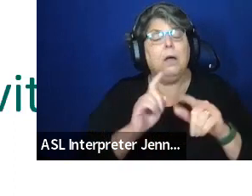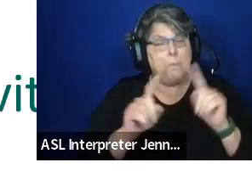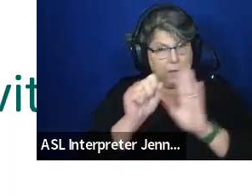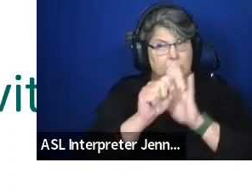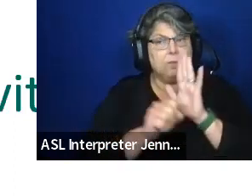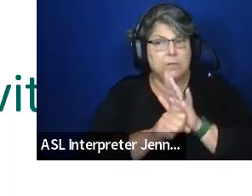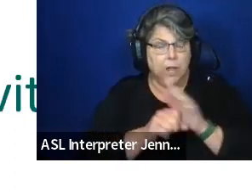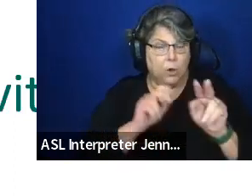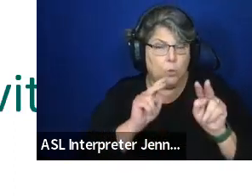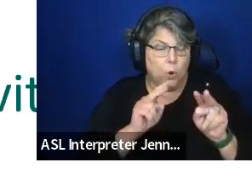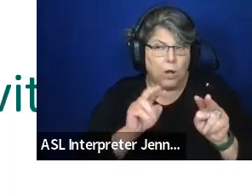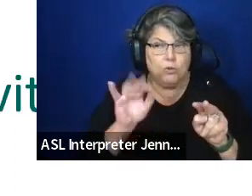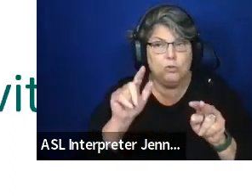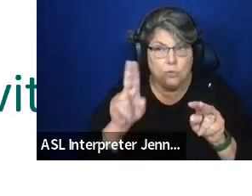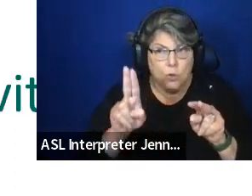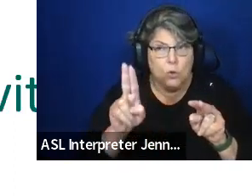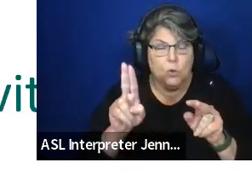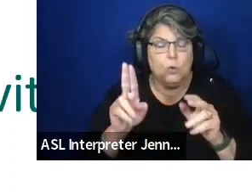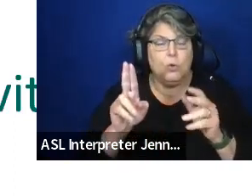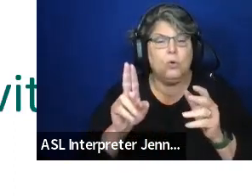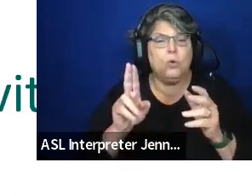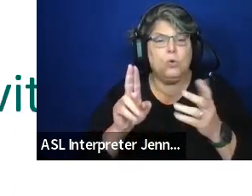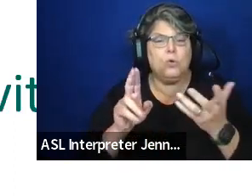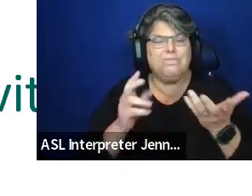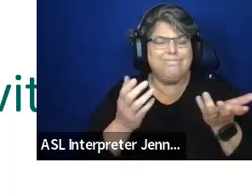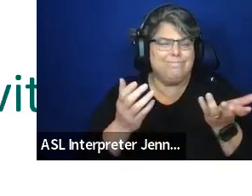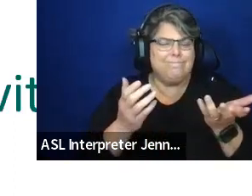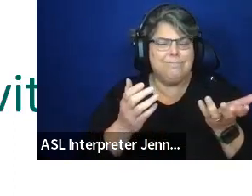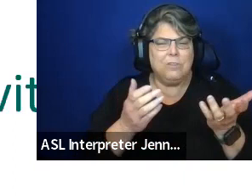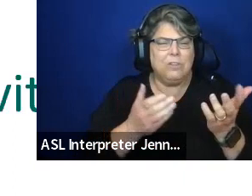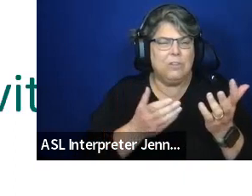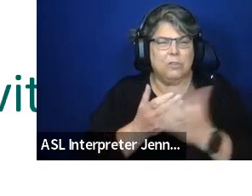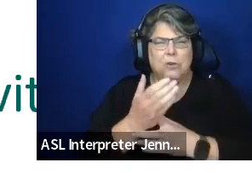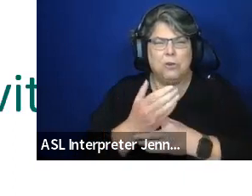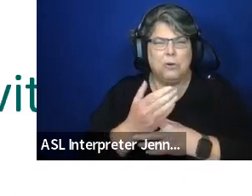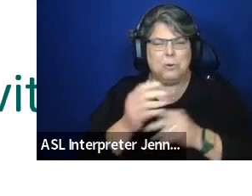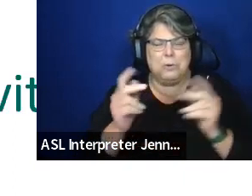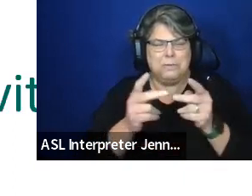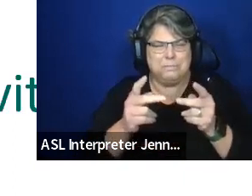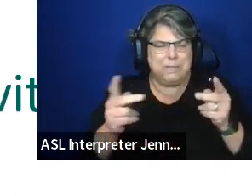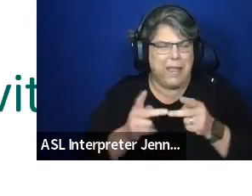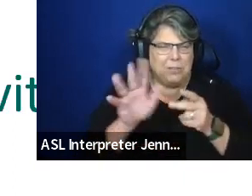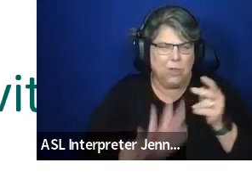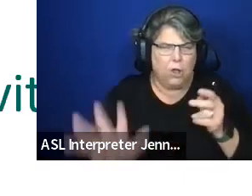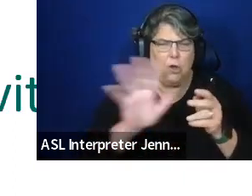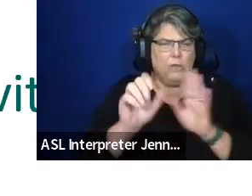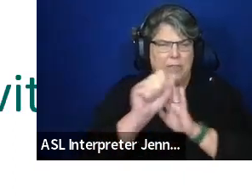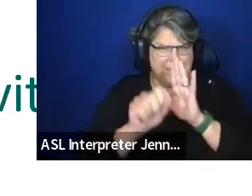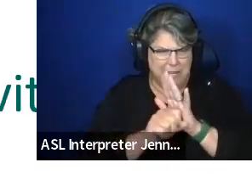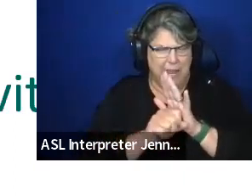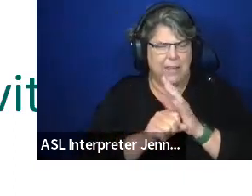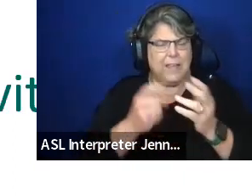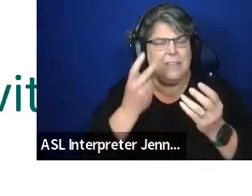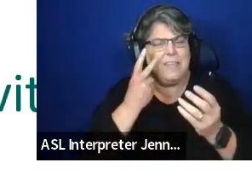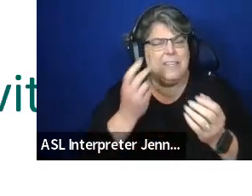influenza through surveillance sites that are located throughout the state. And they track over time